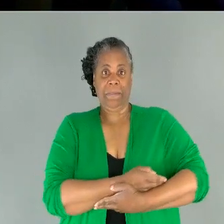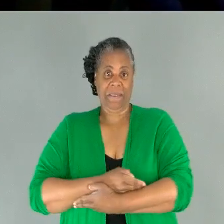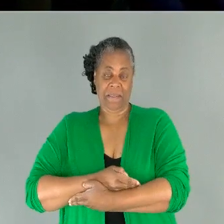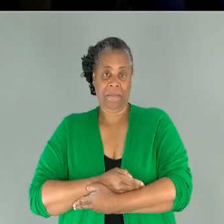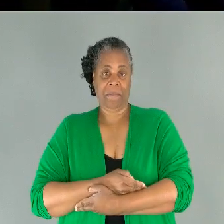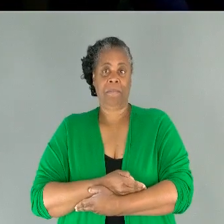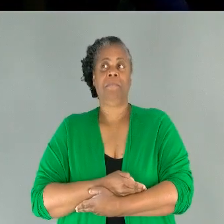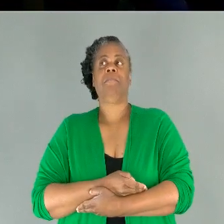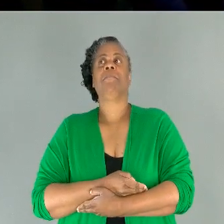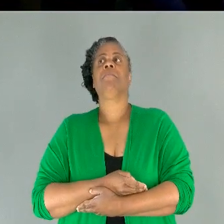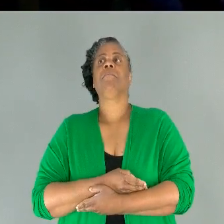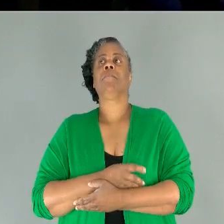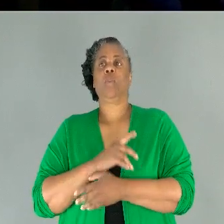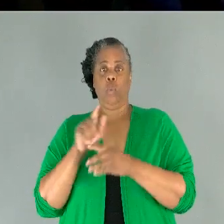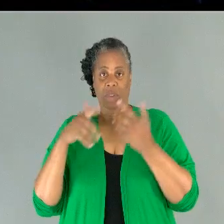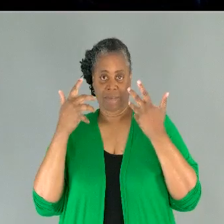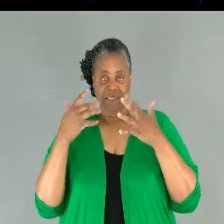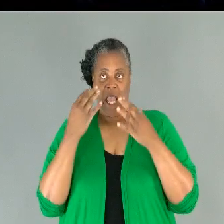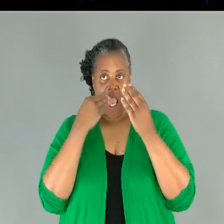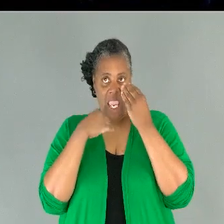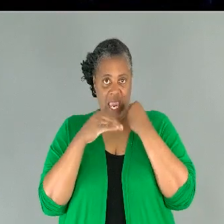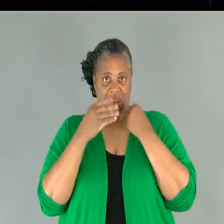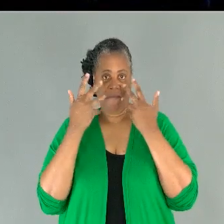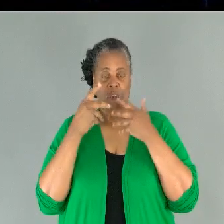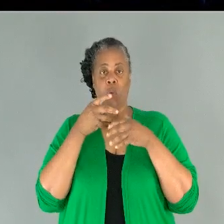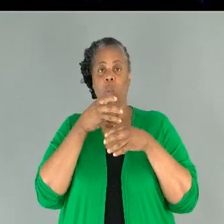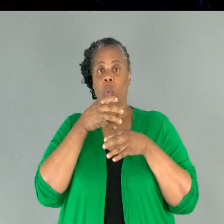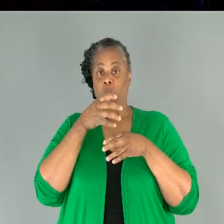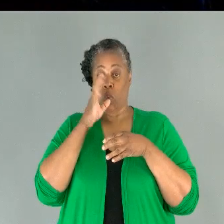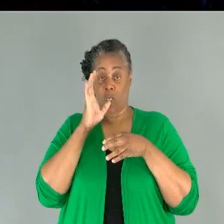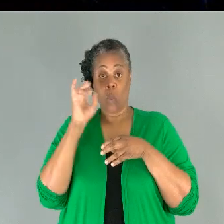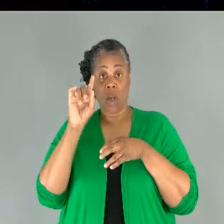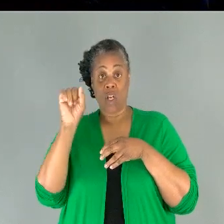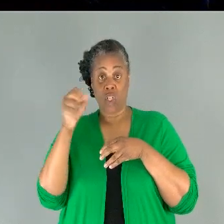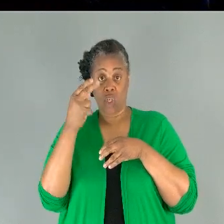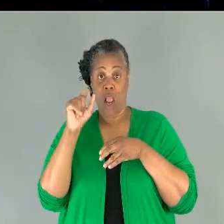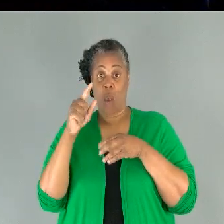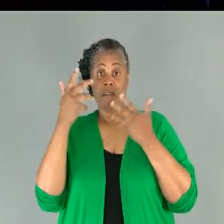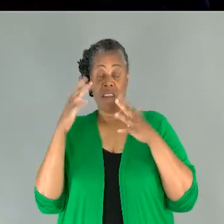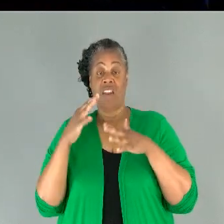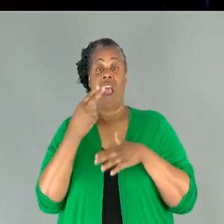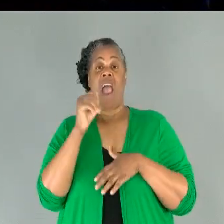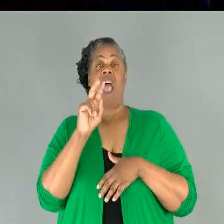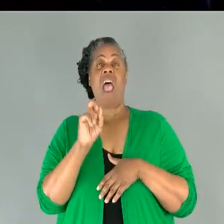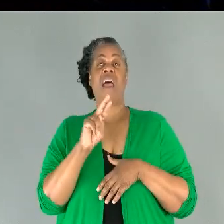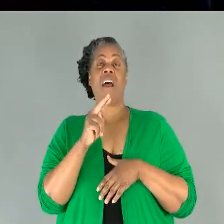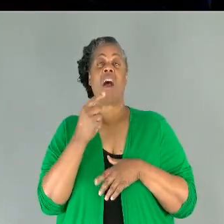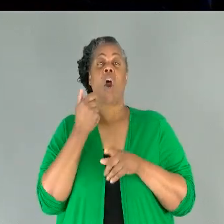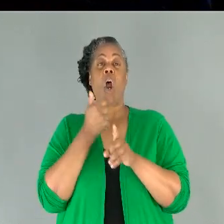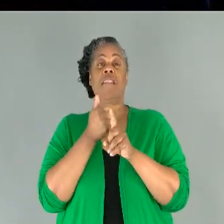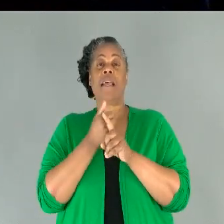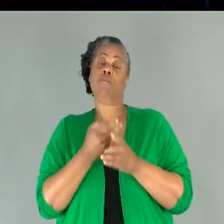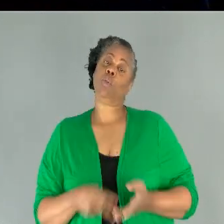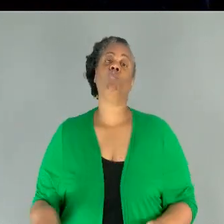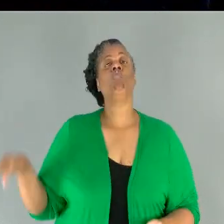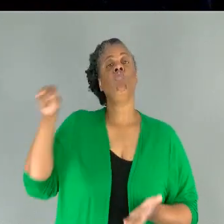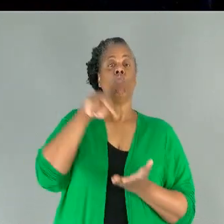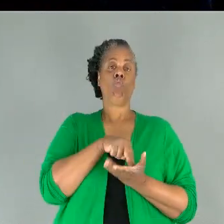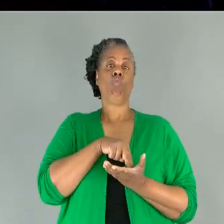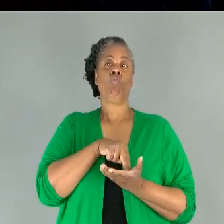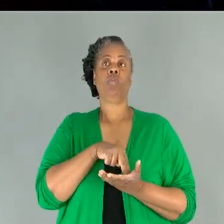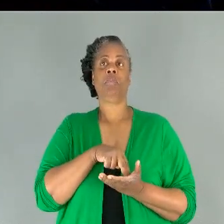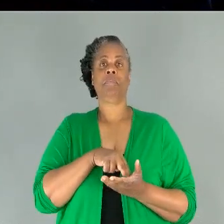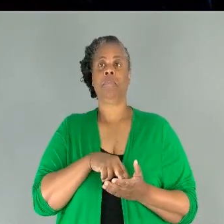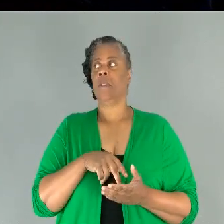Once when they were finished eating and drinking in Shiloh, Hannah stood up. Turn to your neighbor